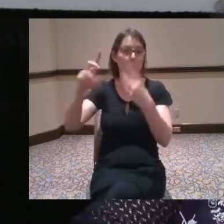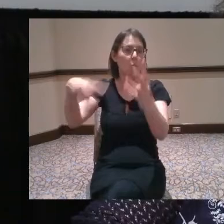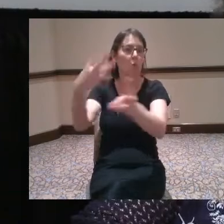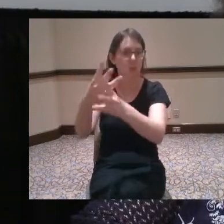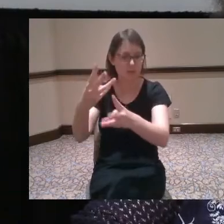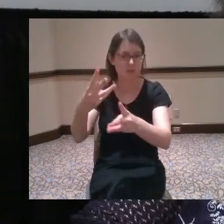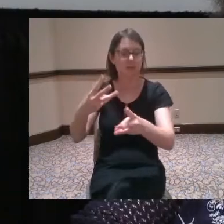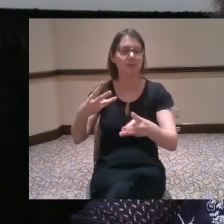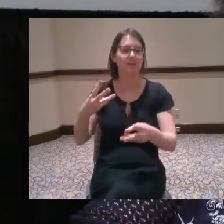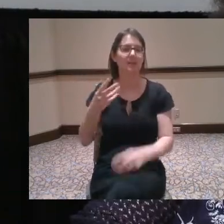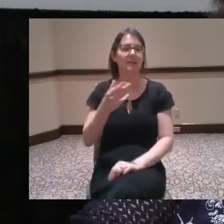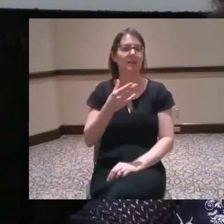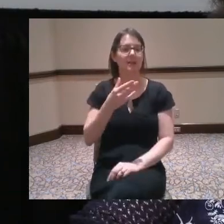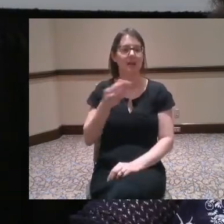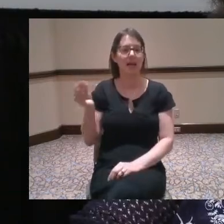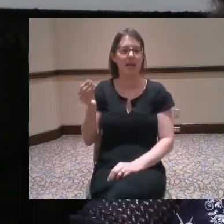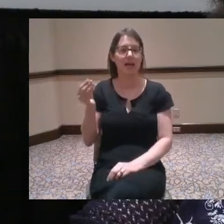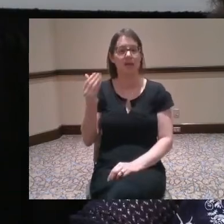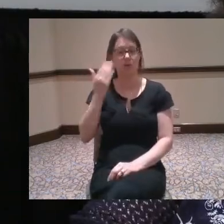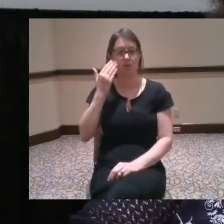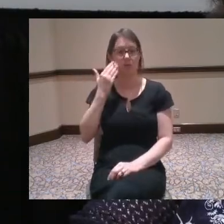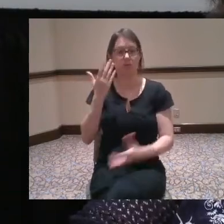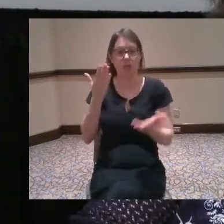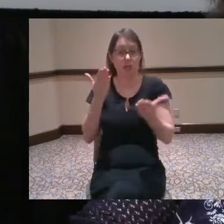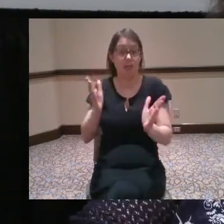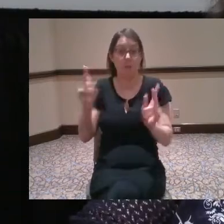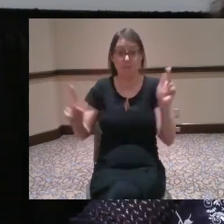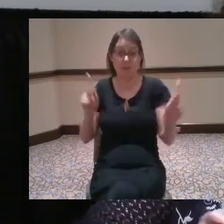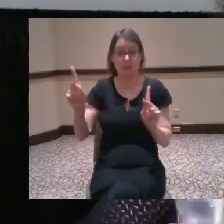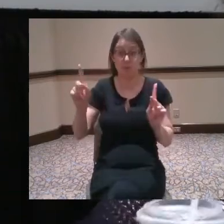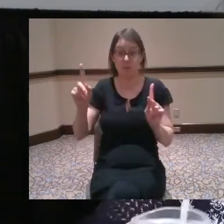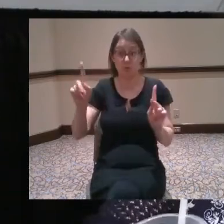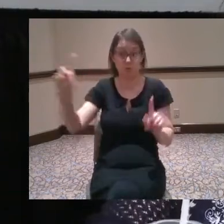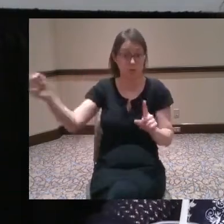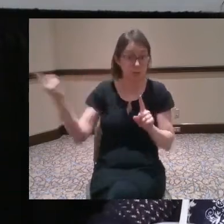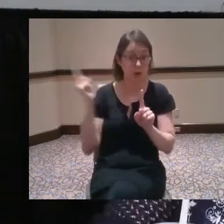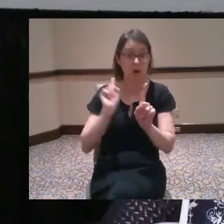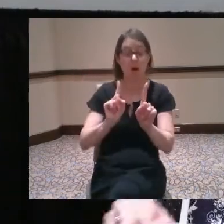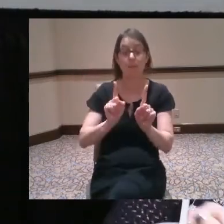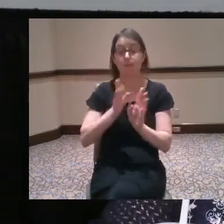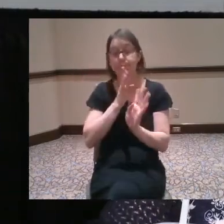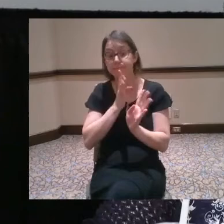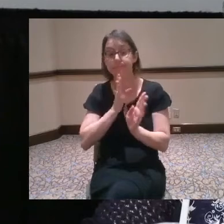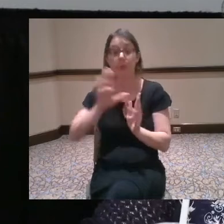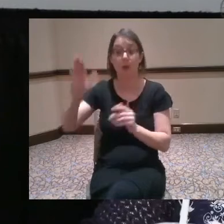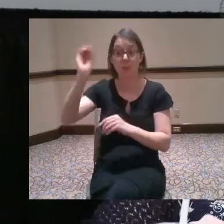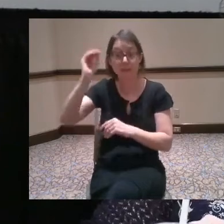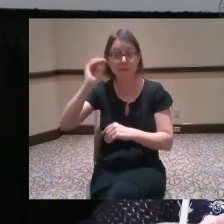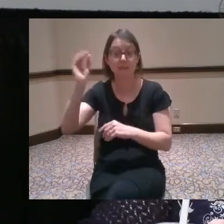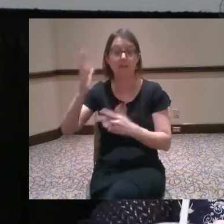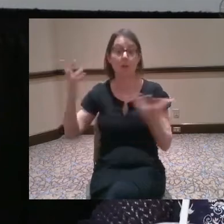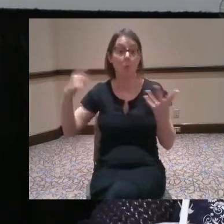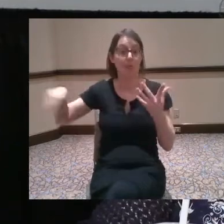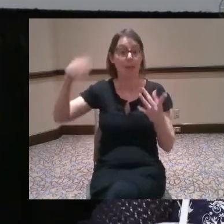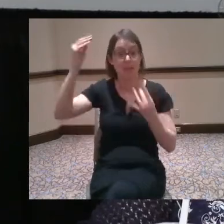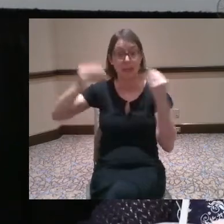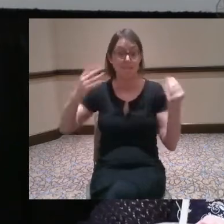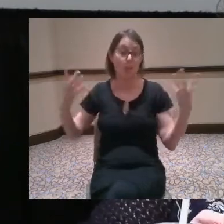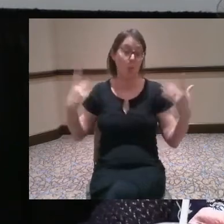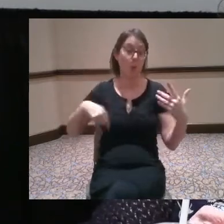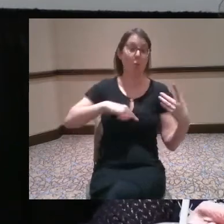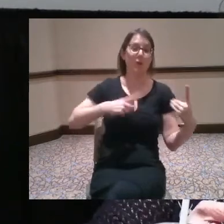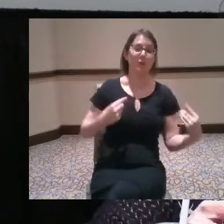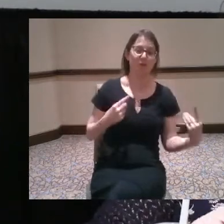world, and also sort of bringing on people to give their opinions about what we're doing and our initiatives that we have in place as